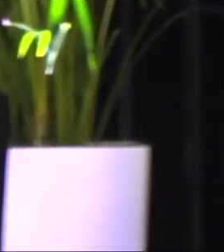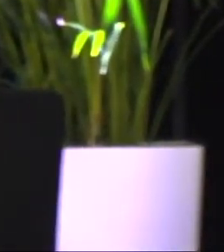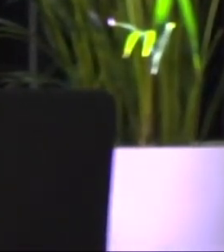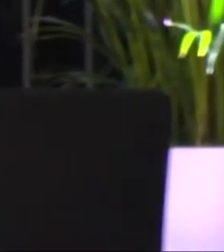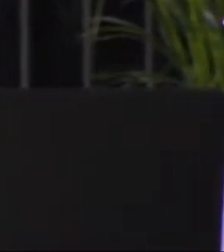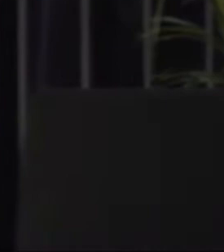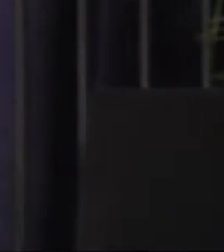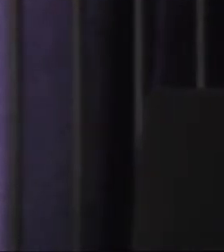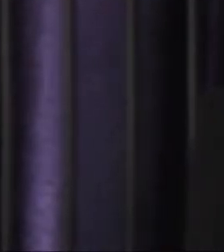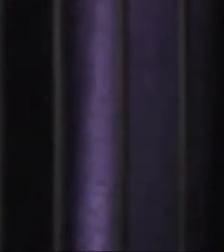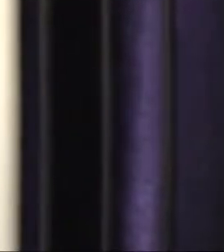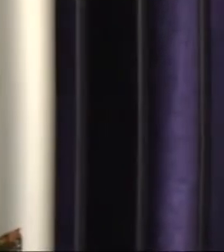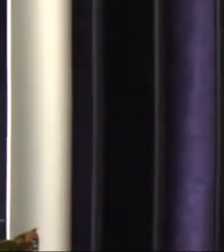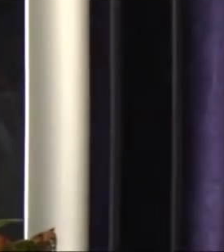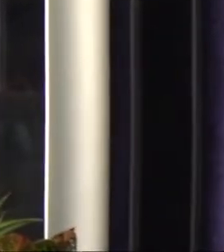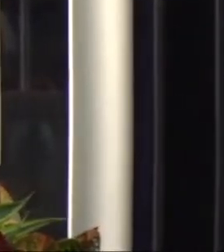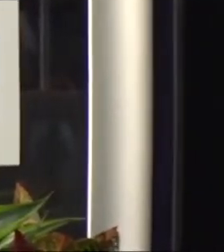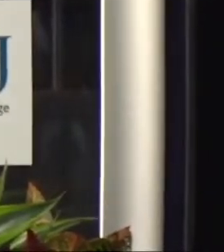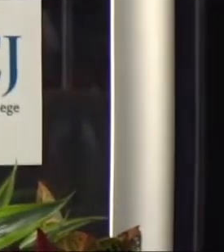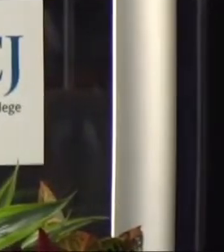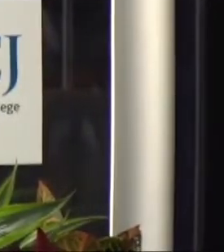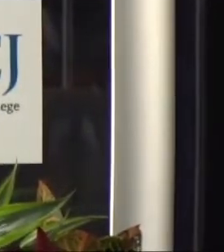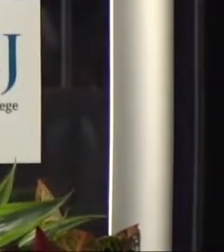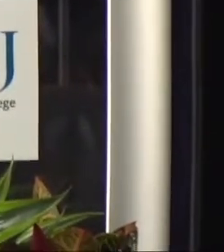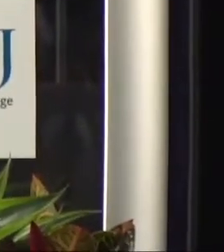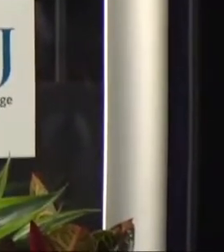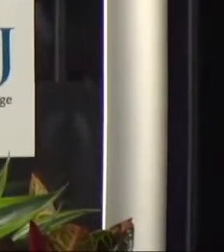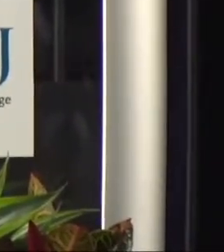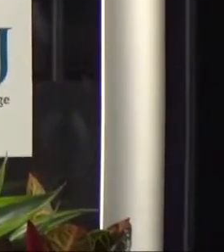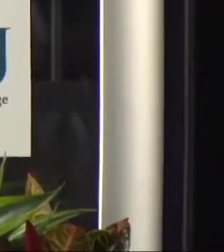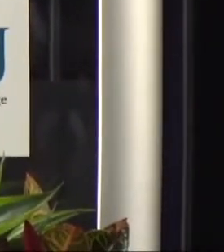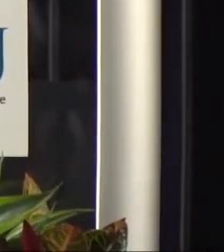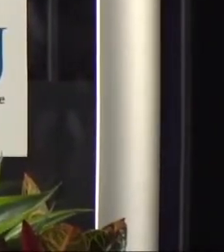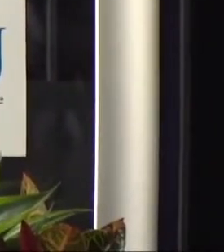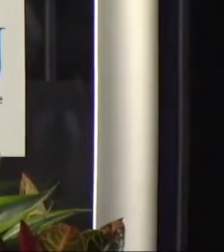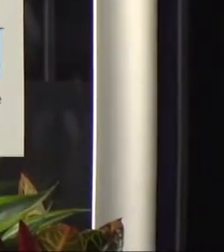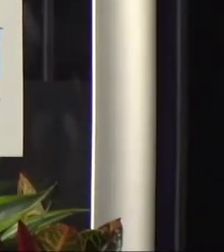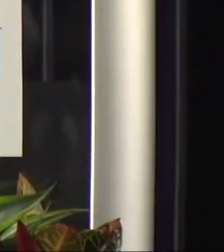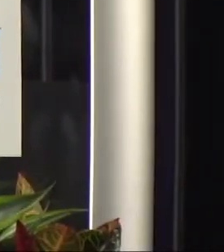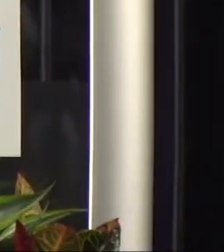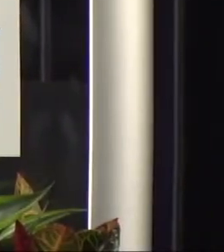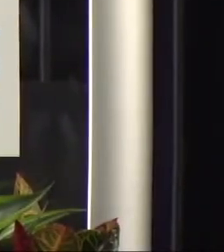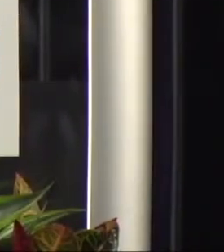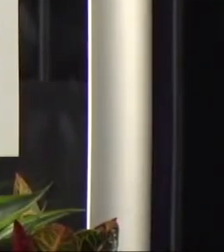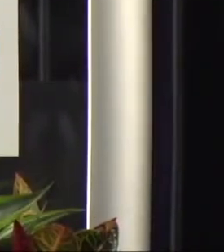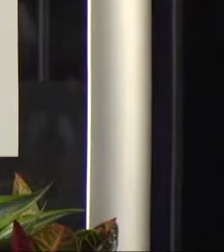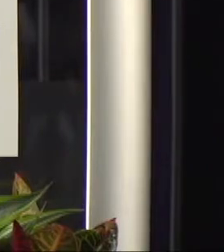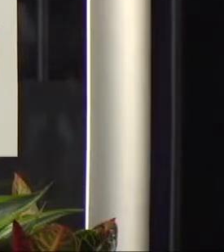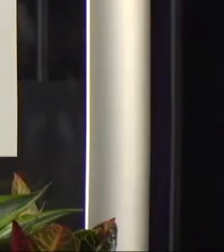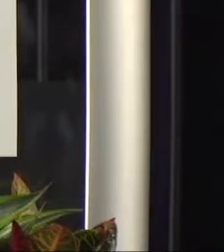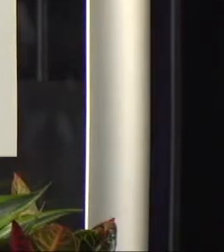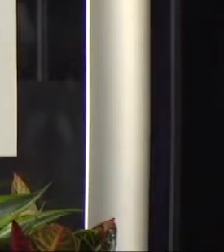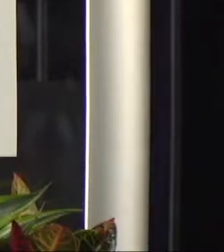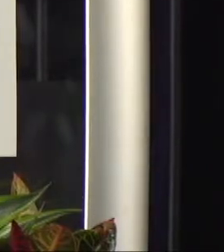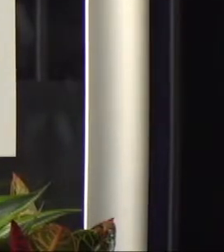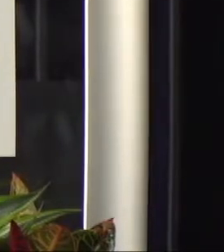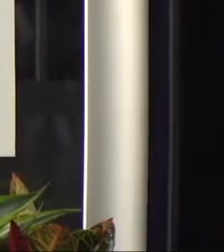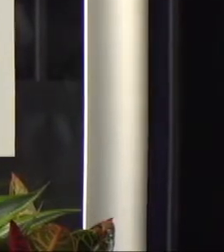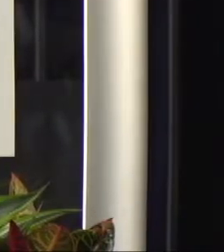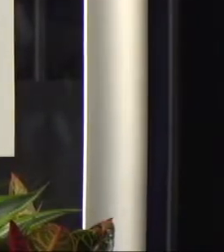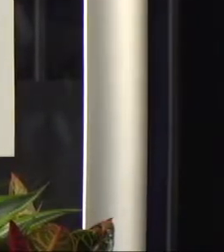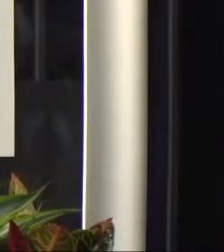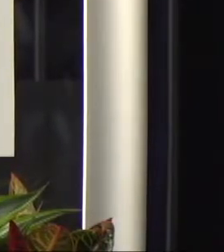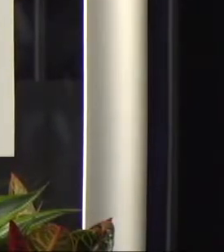let it. Just make up your mind, it's gonna push you to the